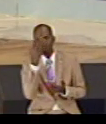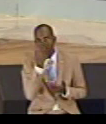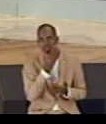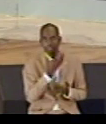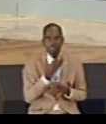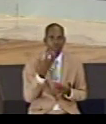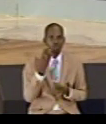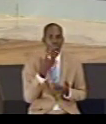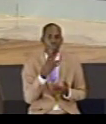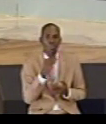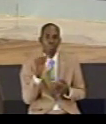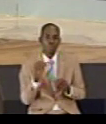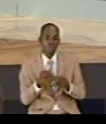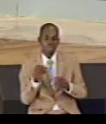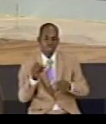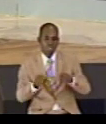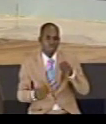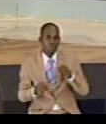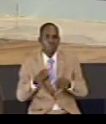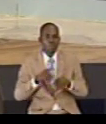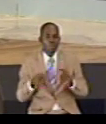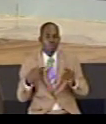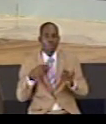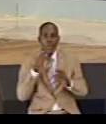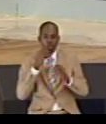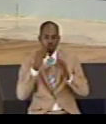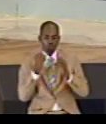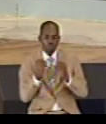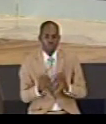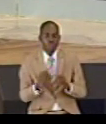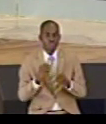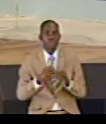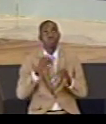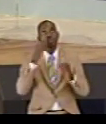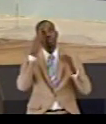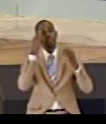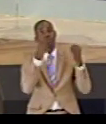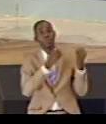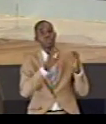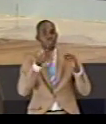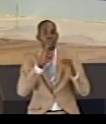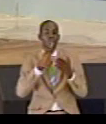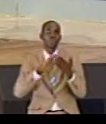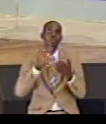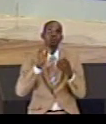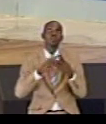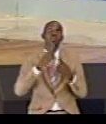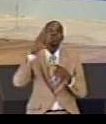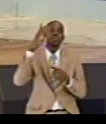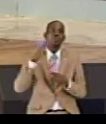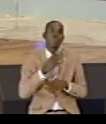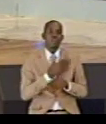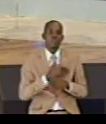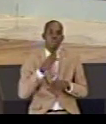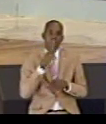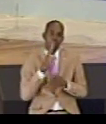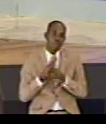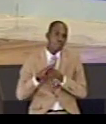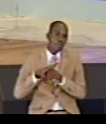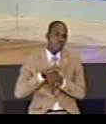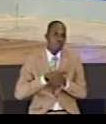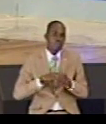more unbelief, but was strong in faith, giving glory to God, and being fully persuaded. Any